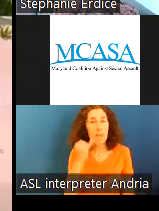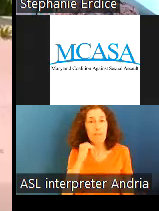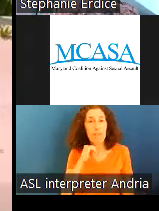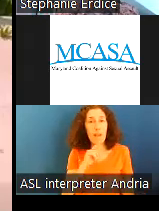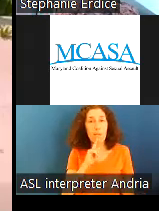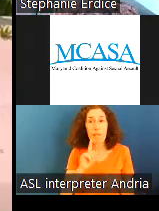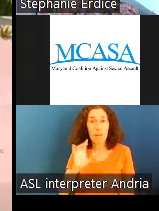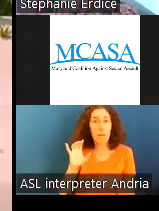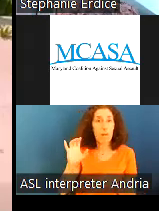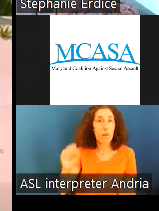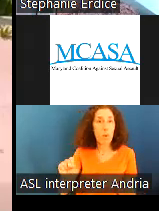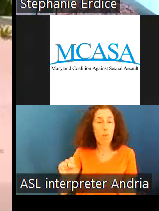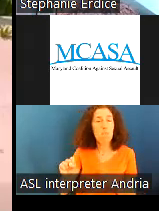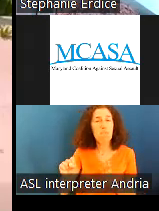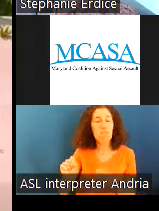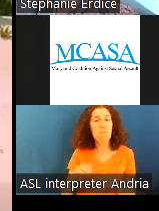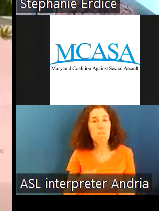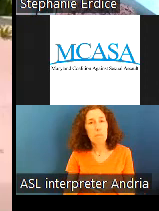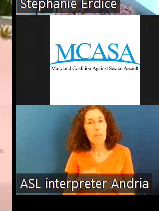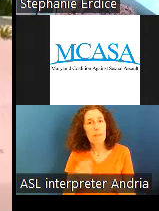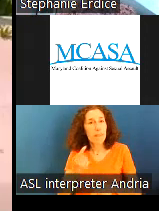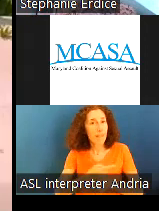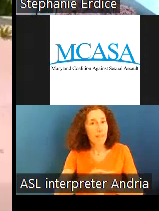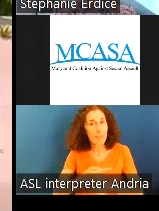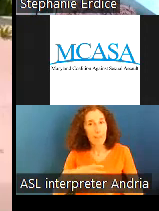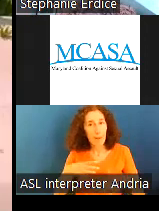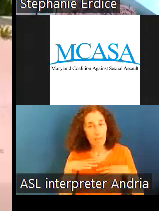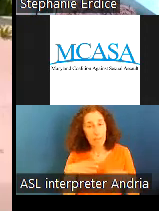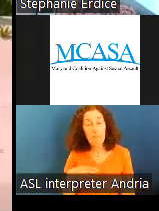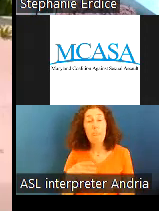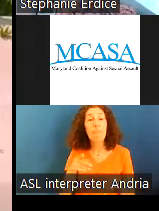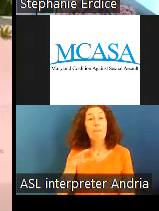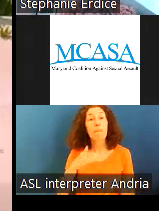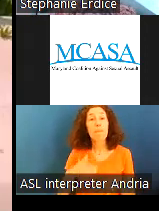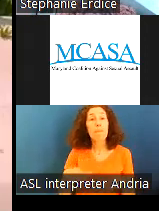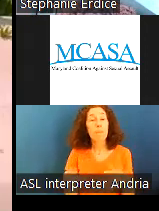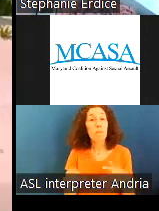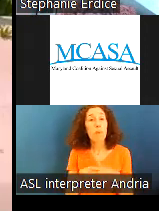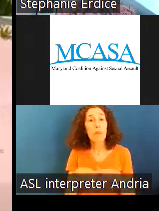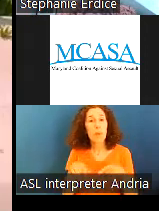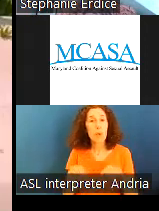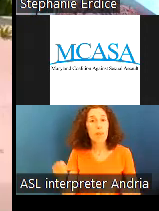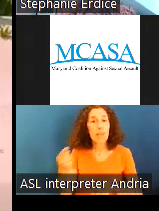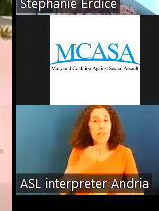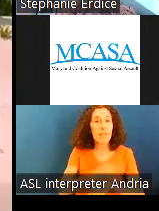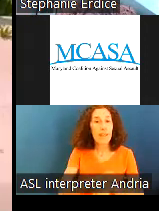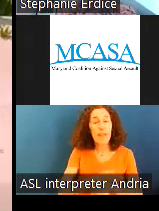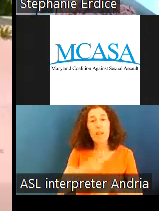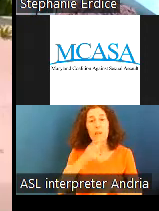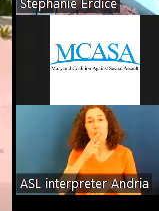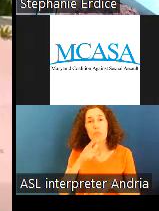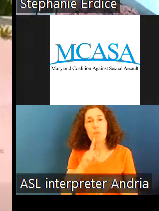some time for lunch, and this could be any kind of break, but taking some time during the day to like reassess, refocus,